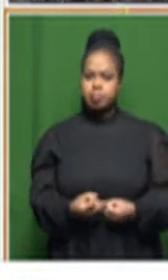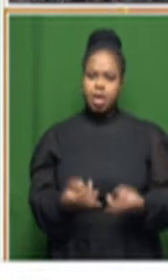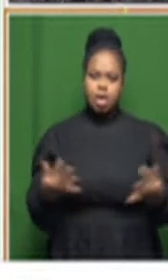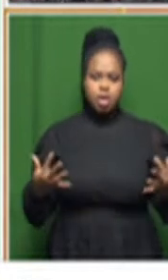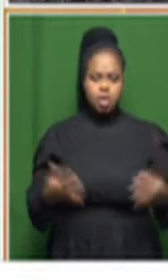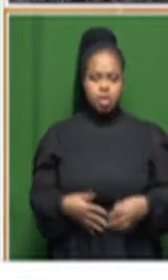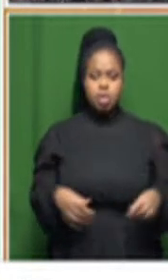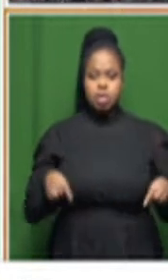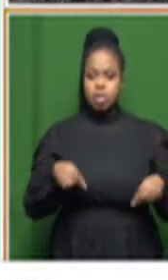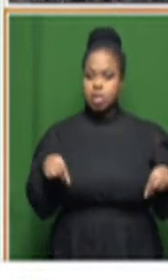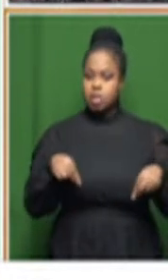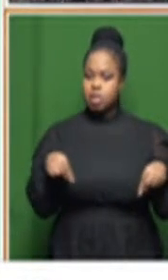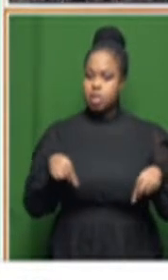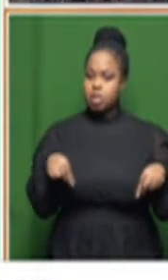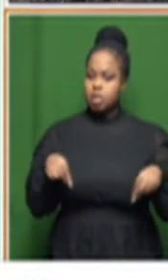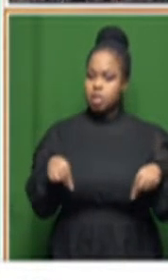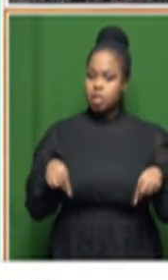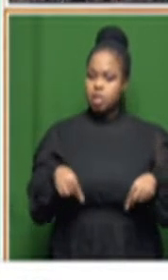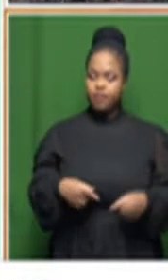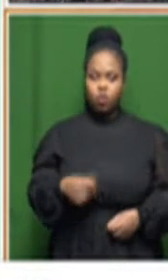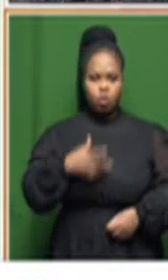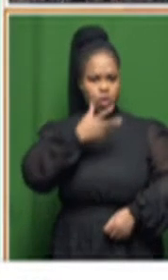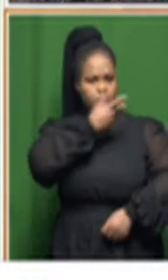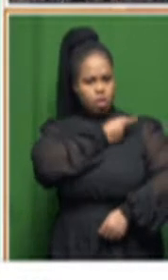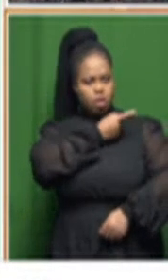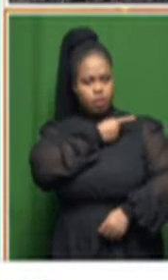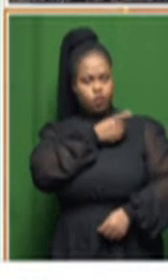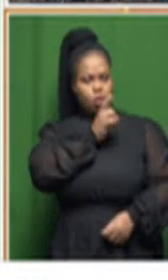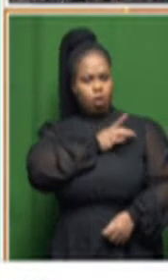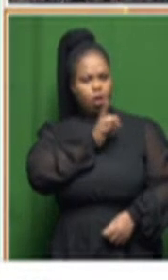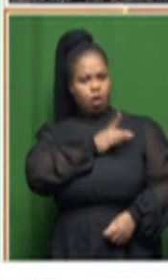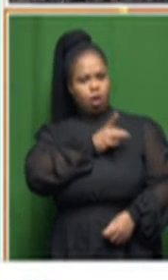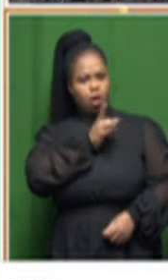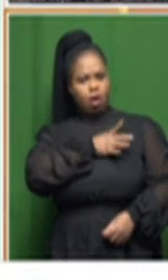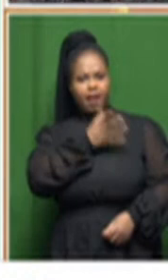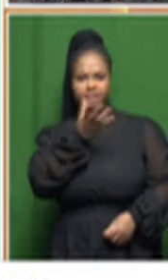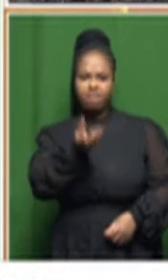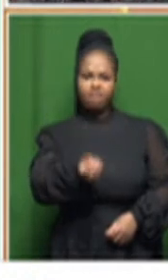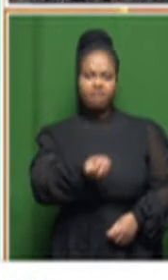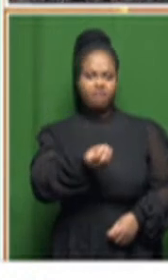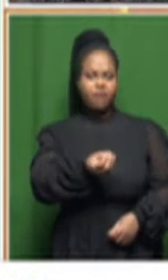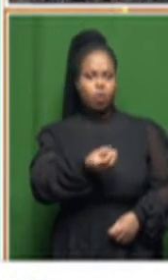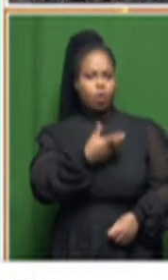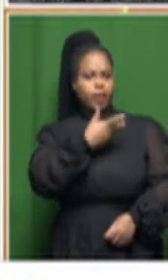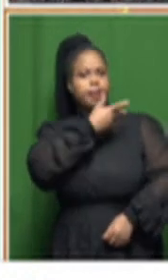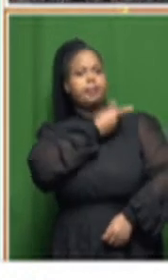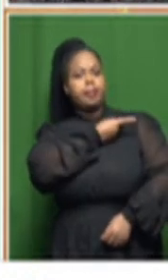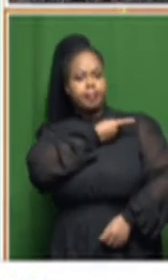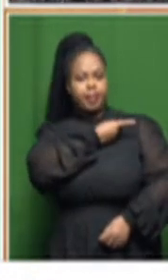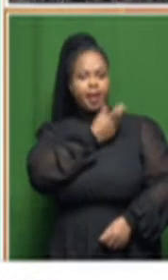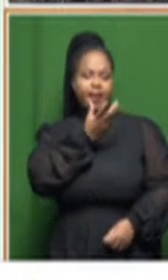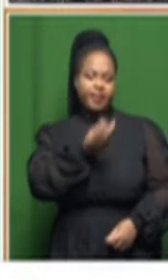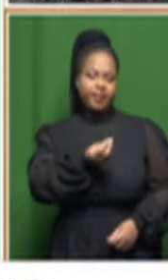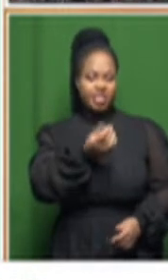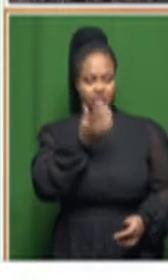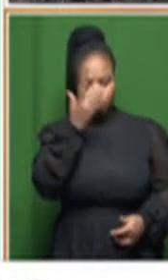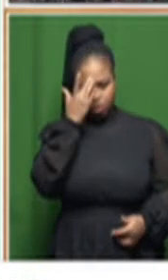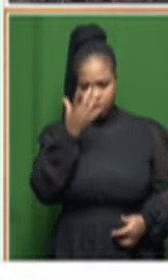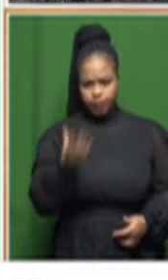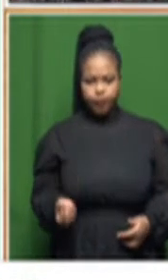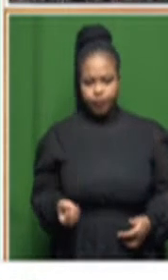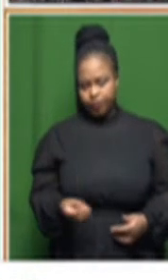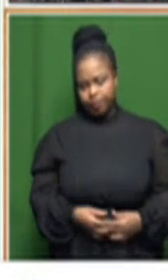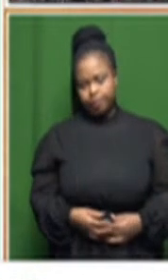are scared of the immunization process or they have fear of injections. Then